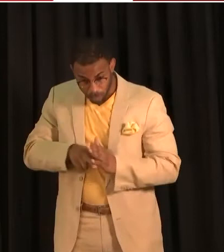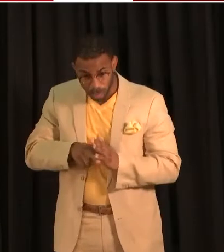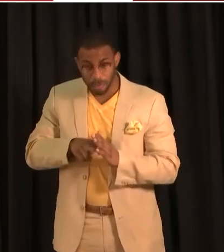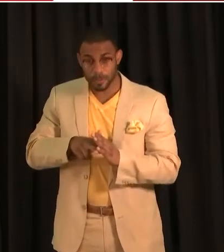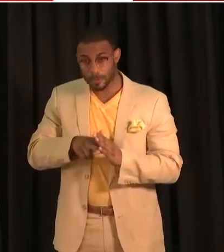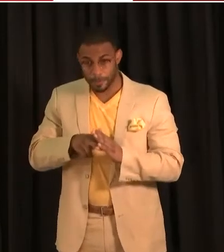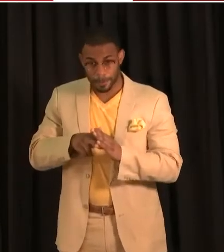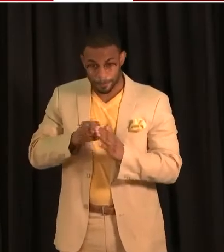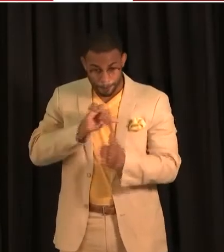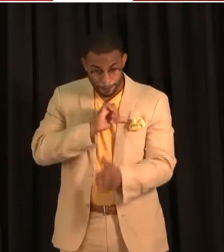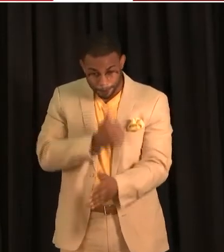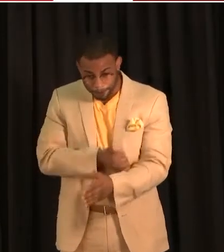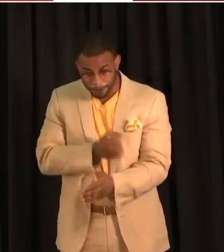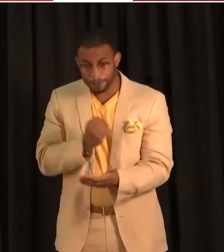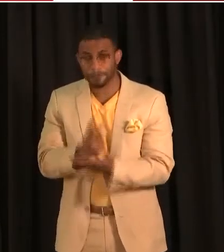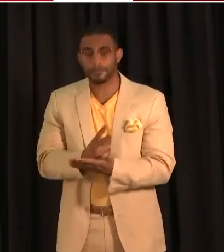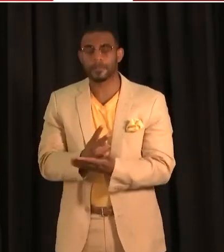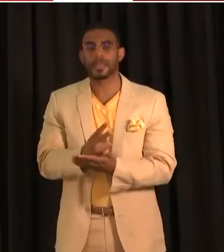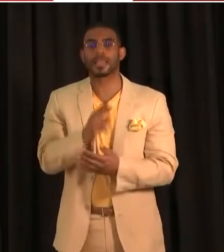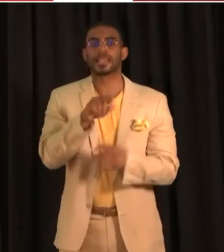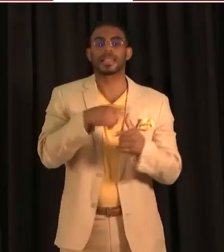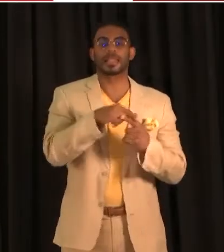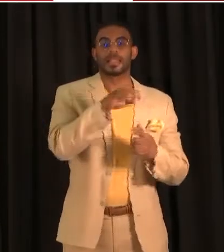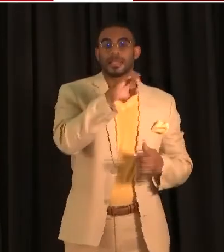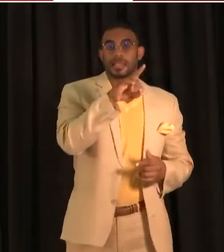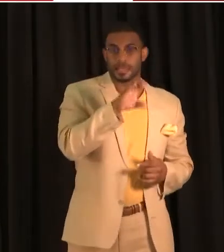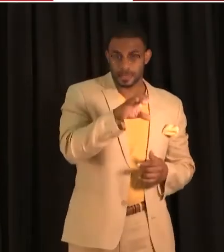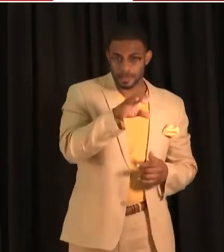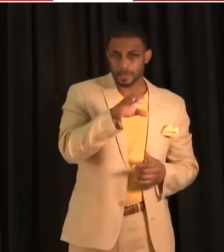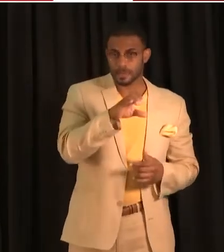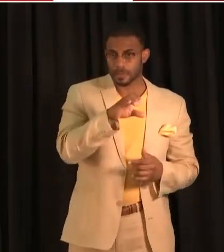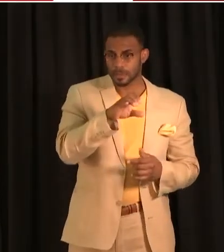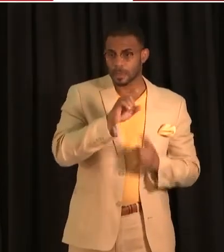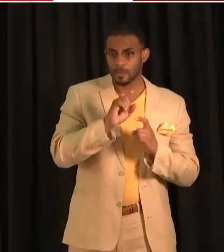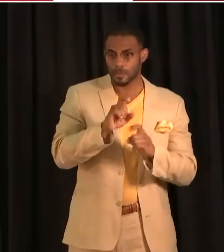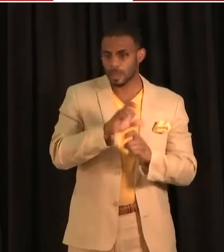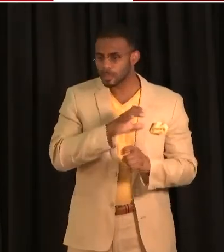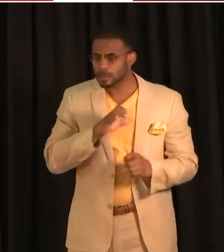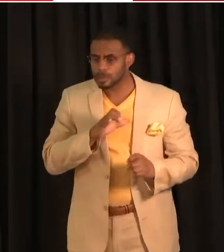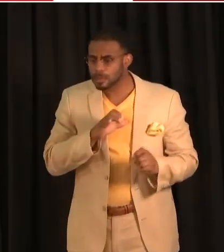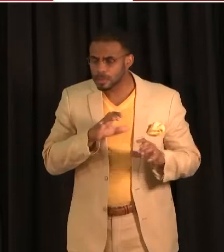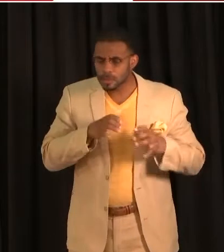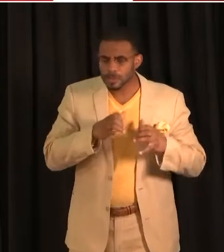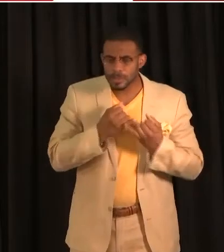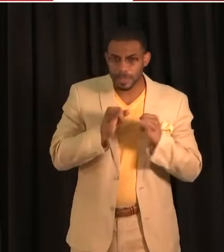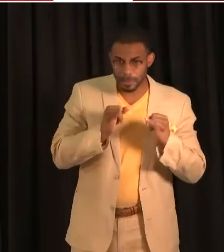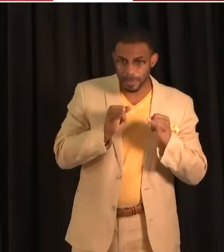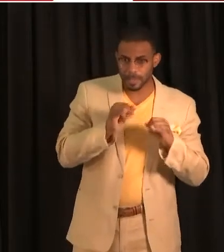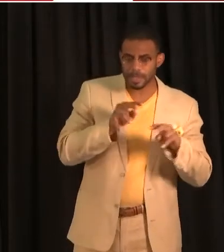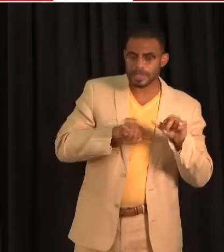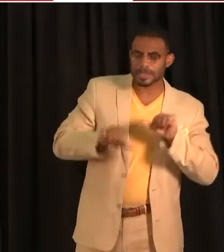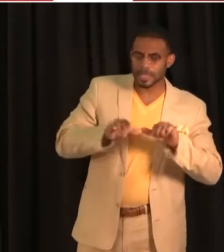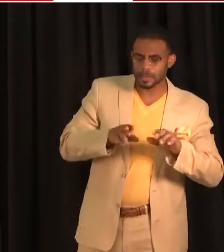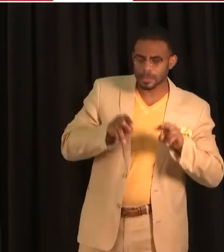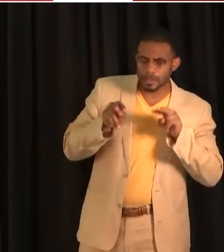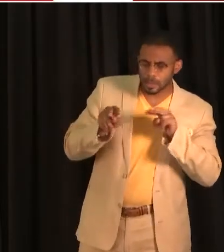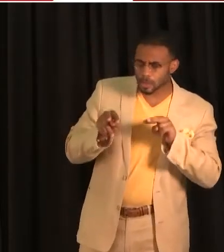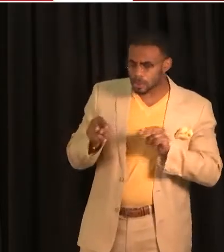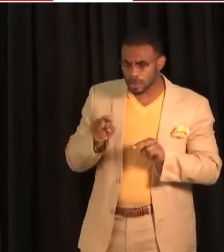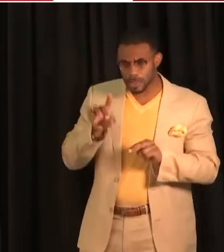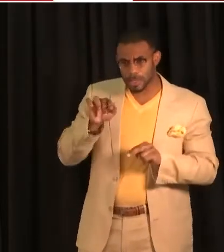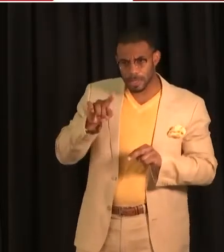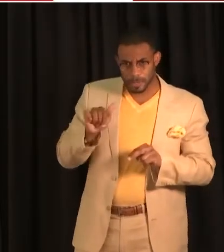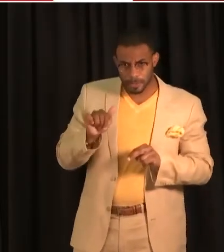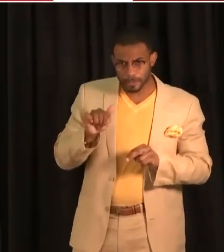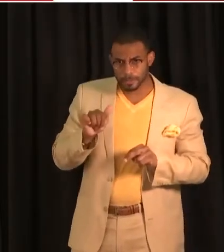its emergency use authorization, the CDC Advisory Committee for Immunization Practices, a group of independent scientists,